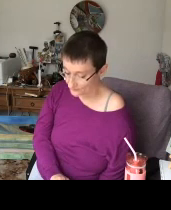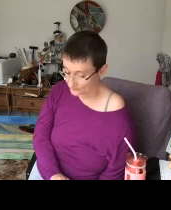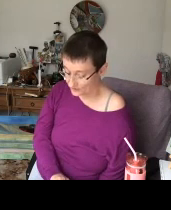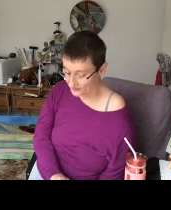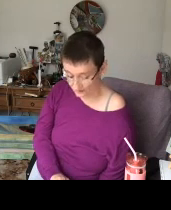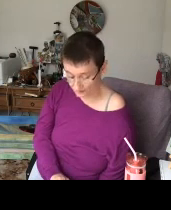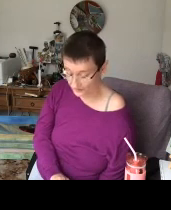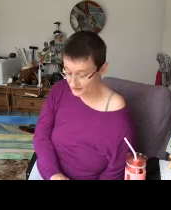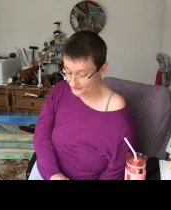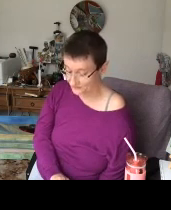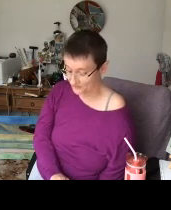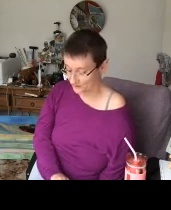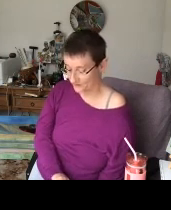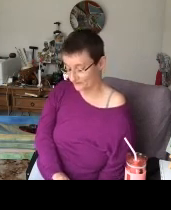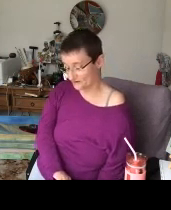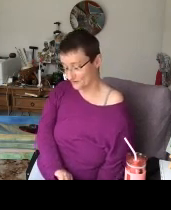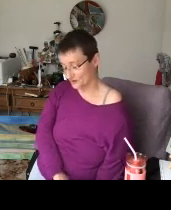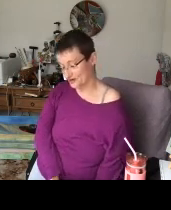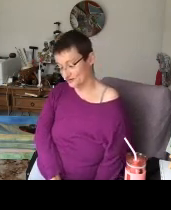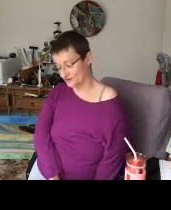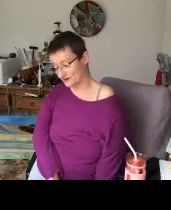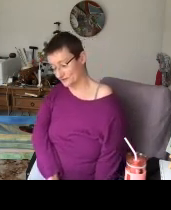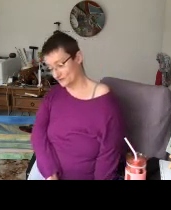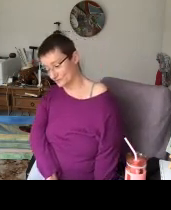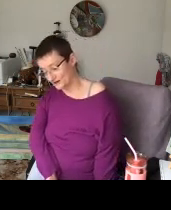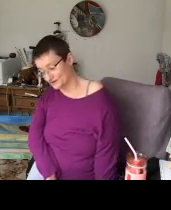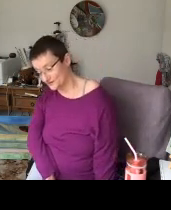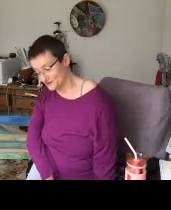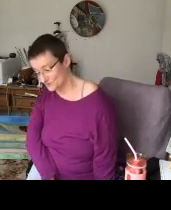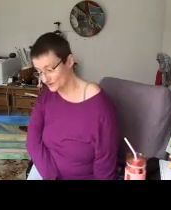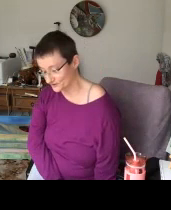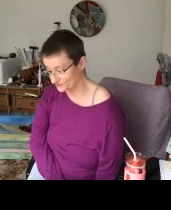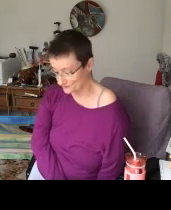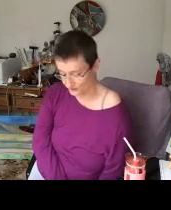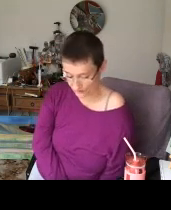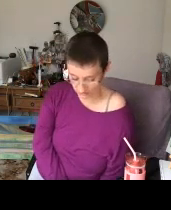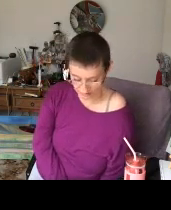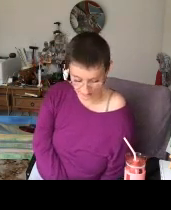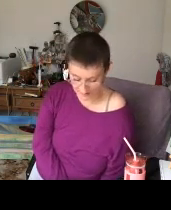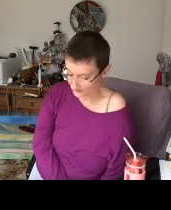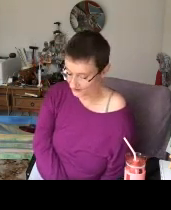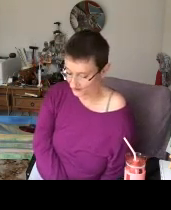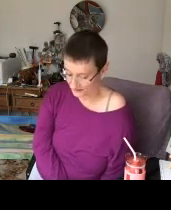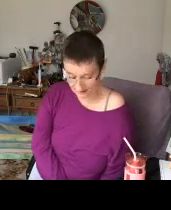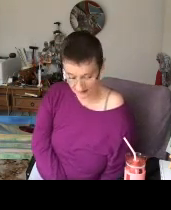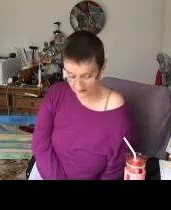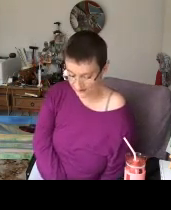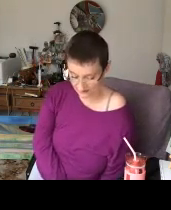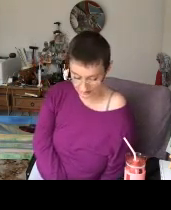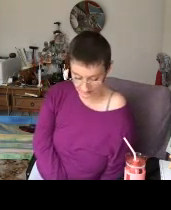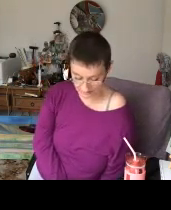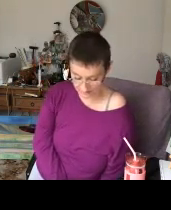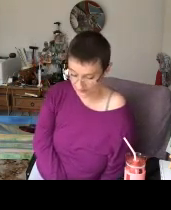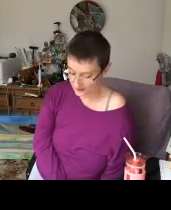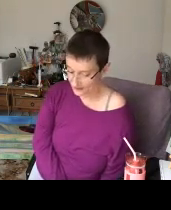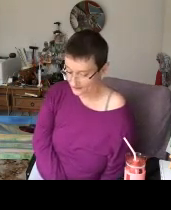yeah, so the themes in my work are very much centered around pregnancy, birth and reproduction in the 1980s